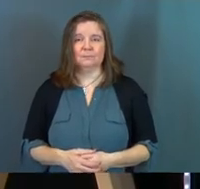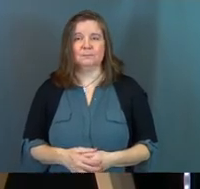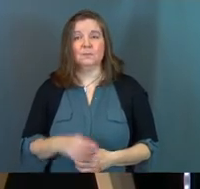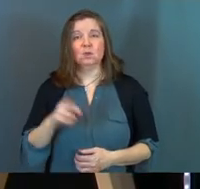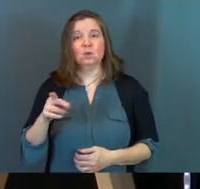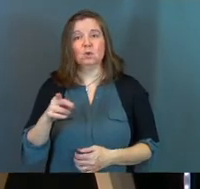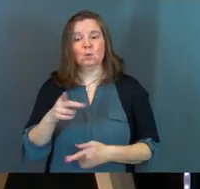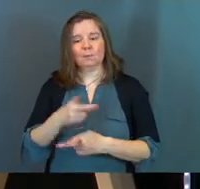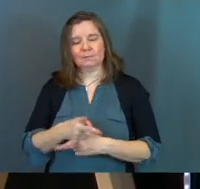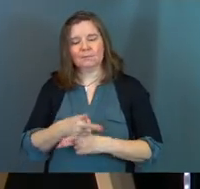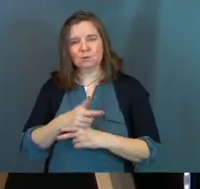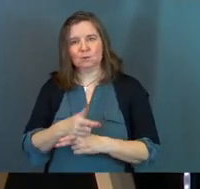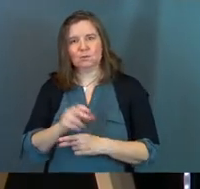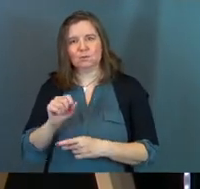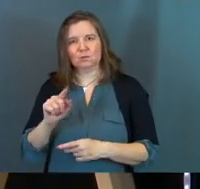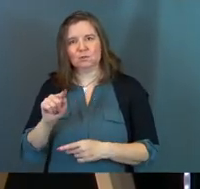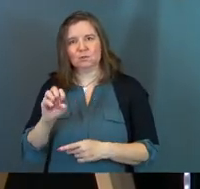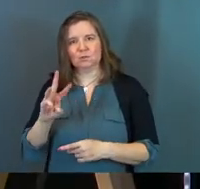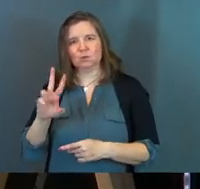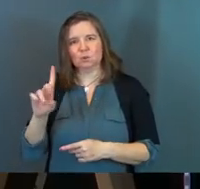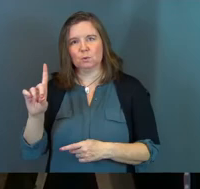You're a steward.